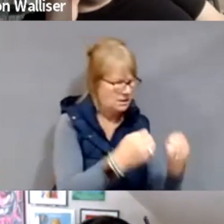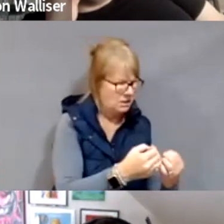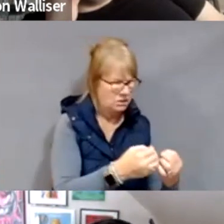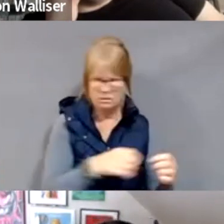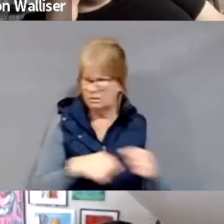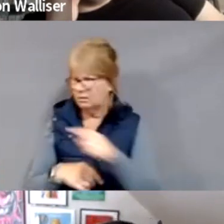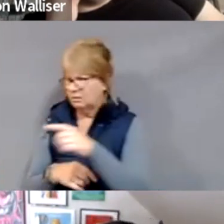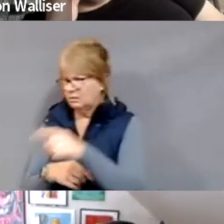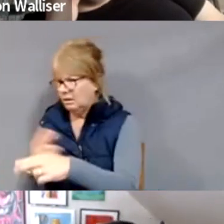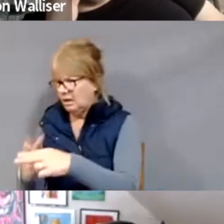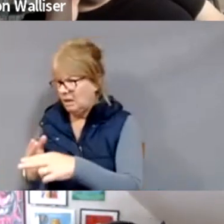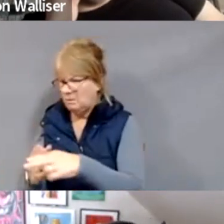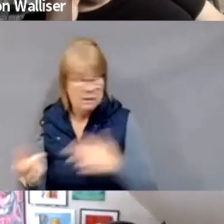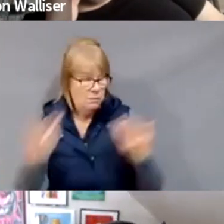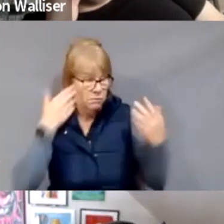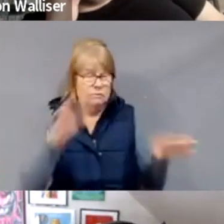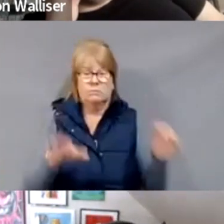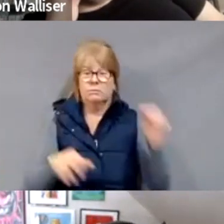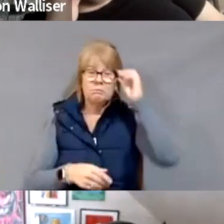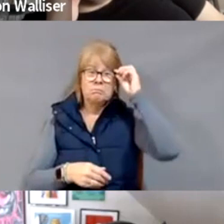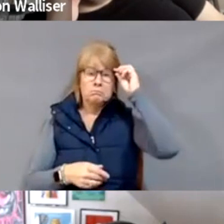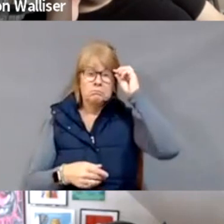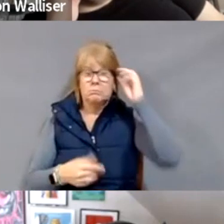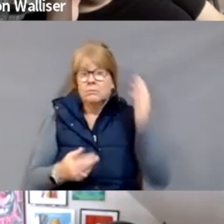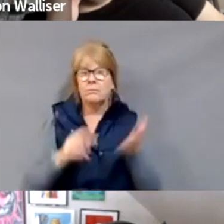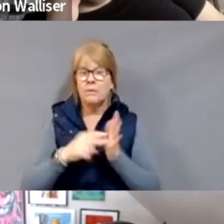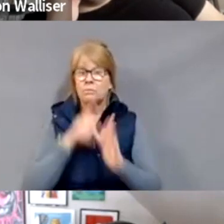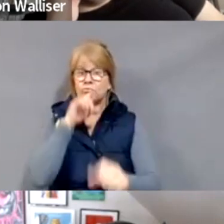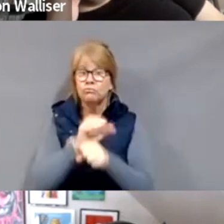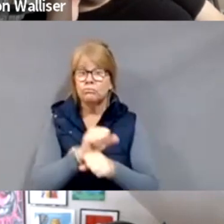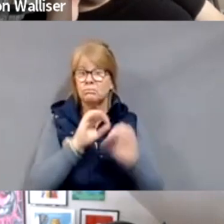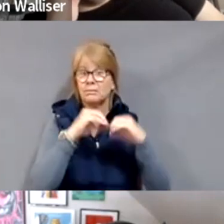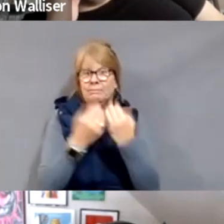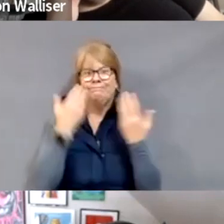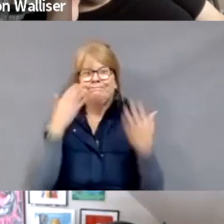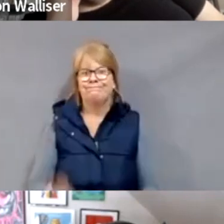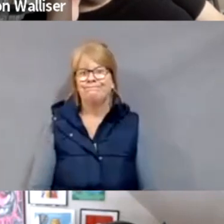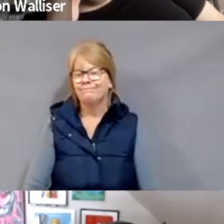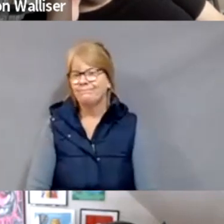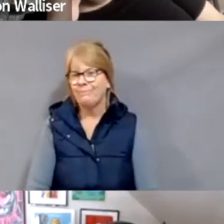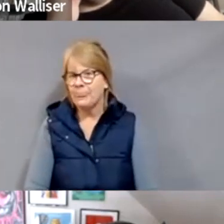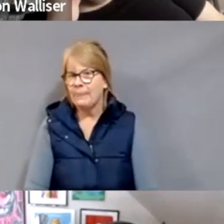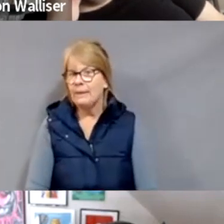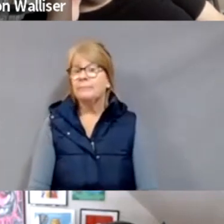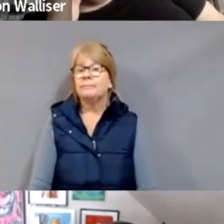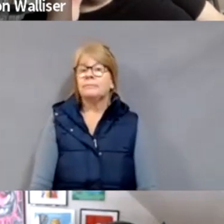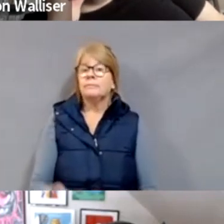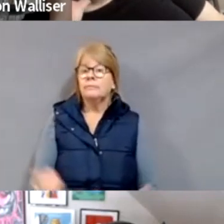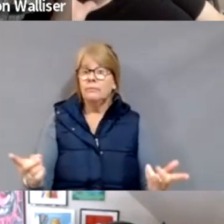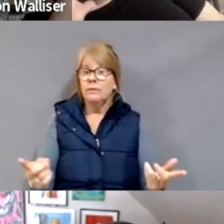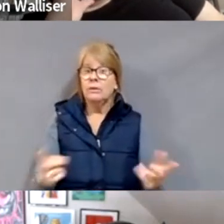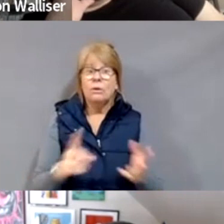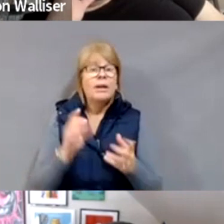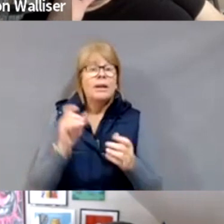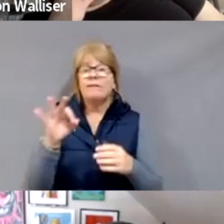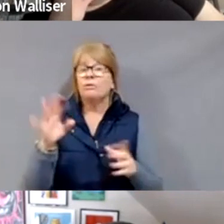mean it's not a legitimate organization. And particularly when you begin to audition for outside of the province,